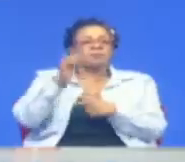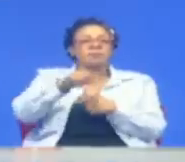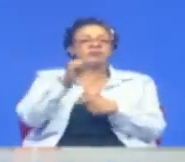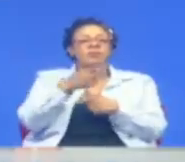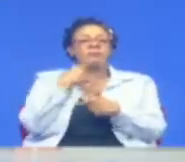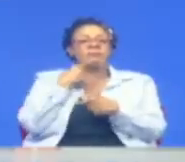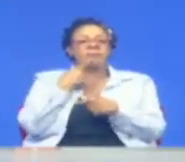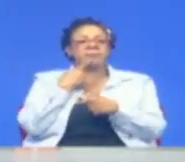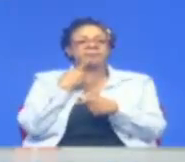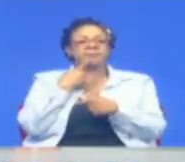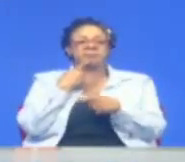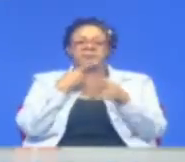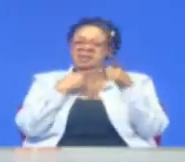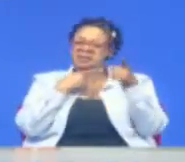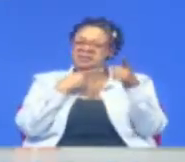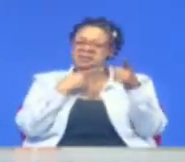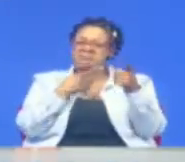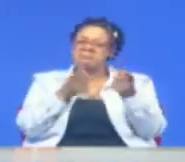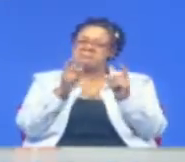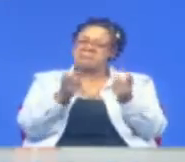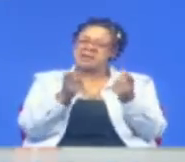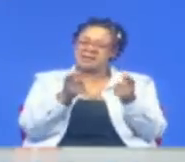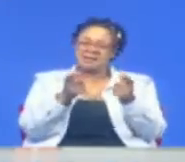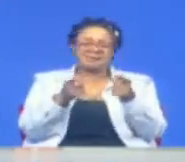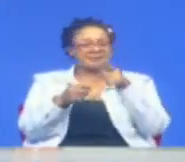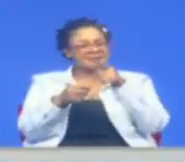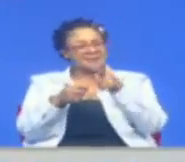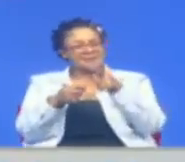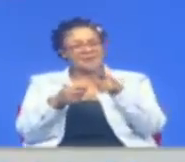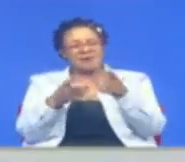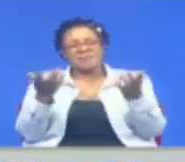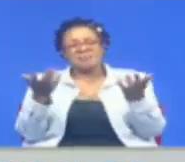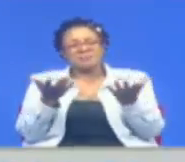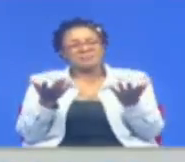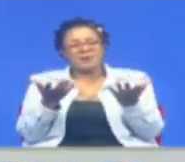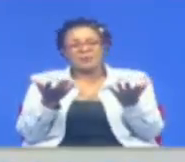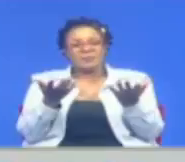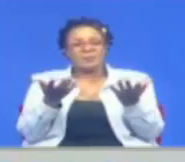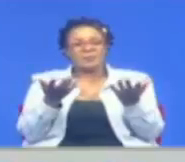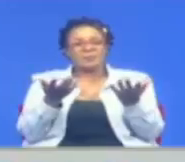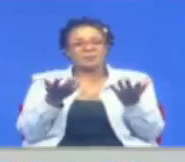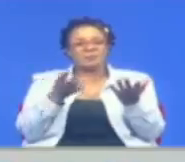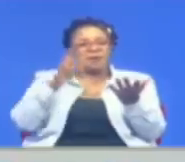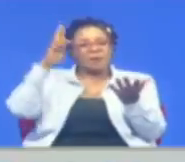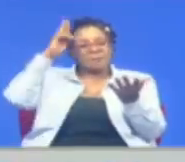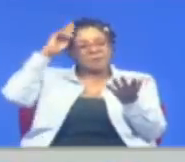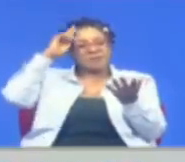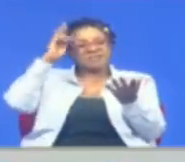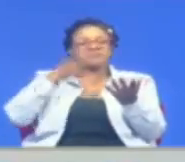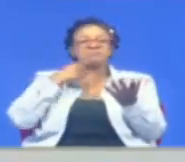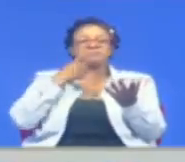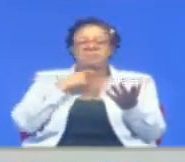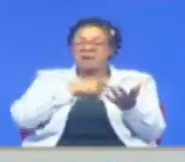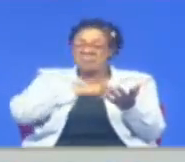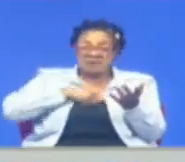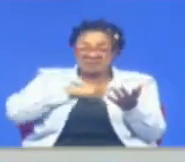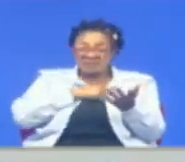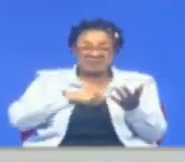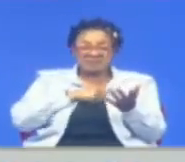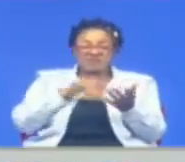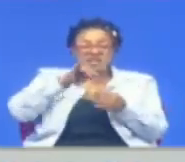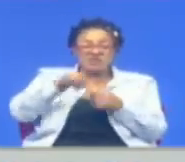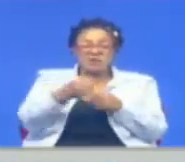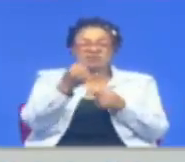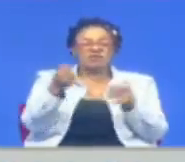this one is a media man, this one is, how will it? The police have said they will not apologize to the journalists for the brutality